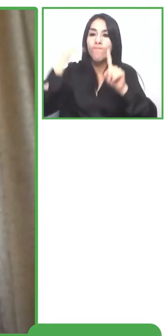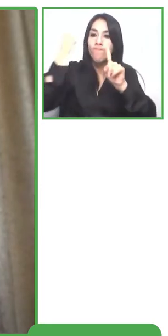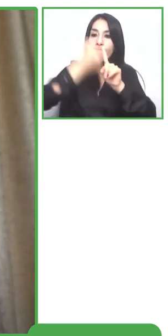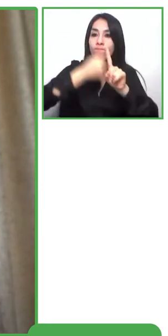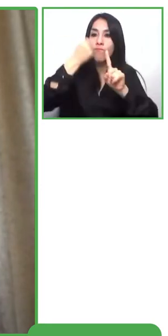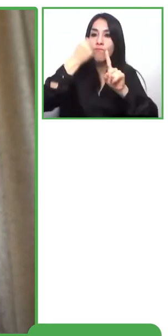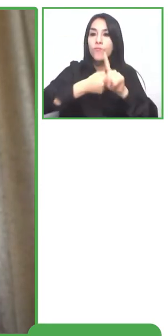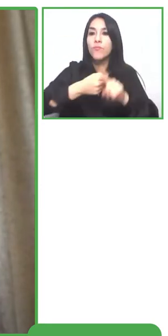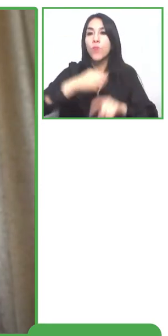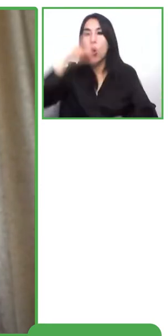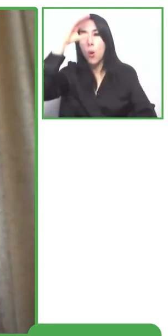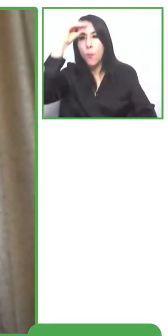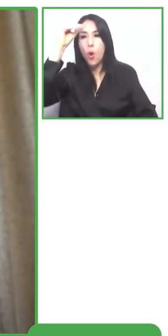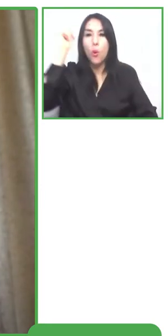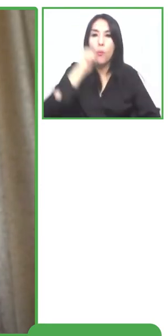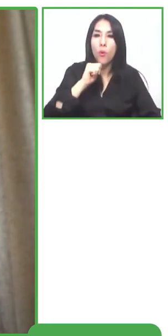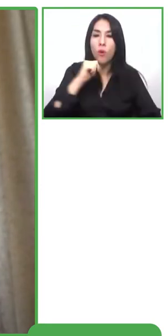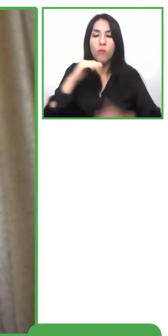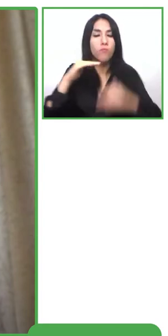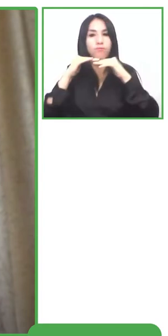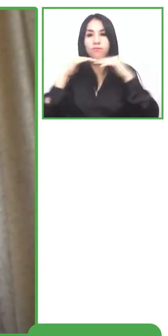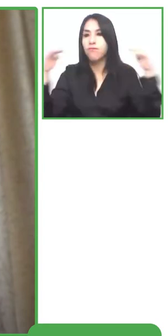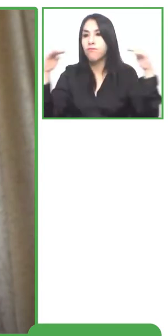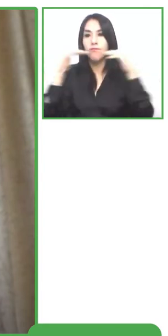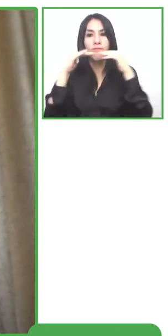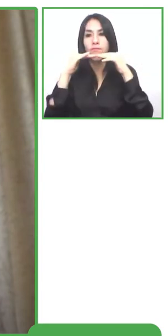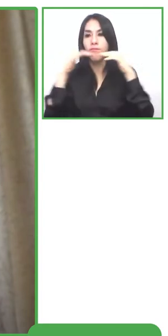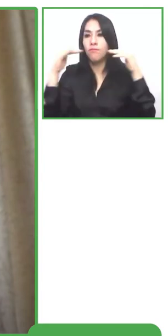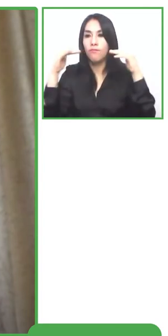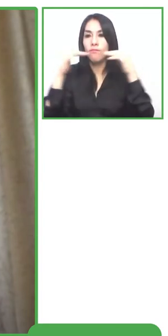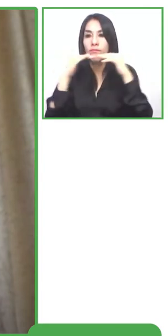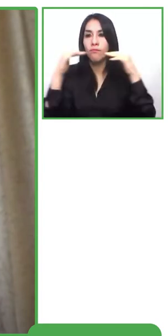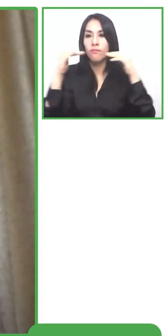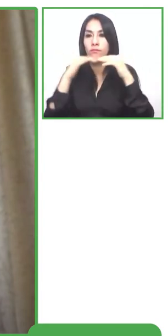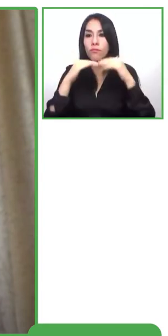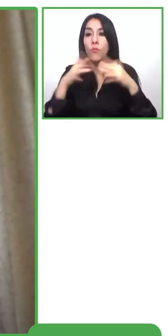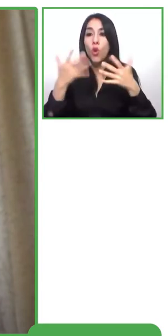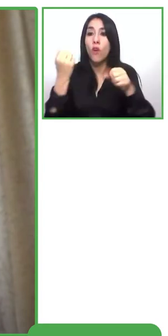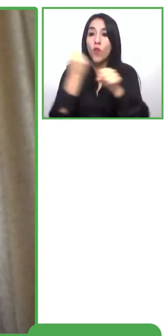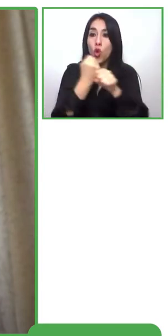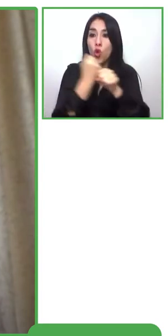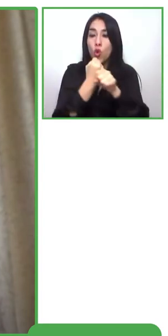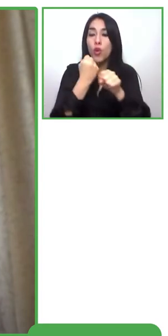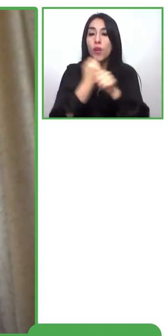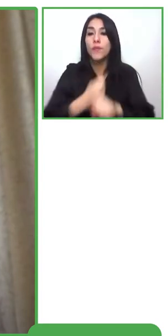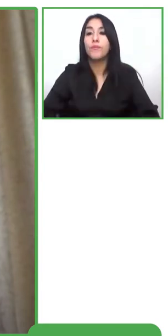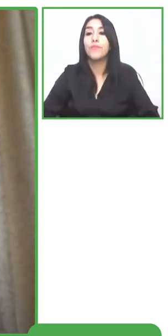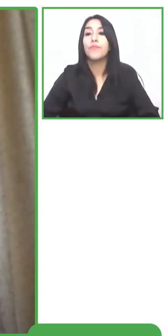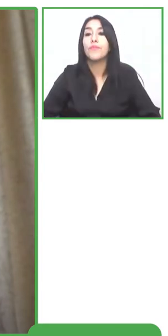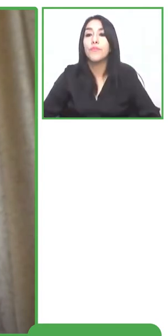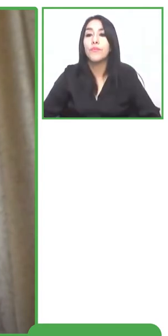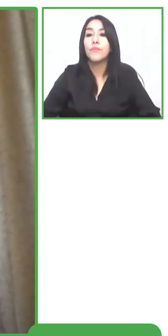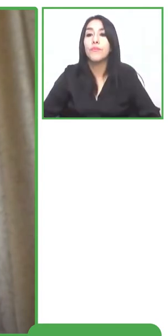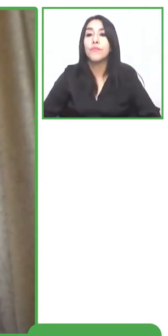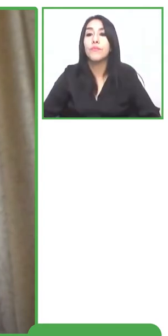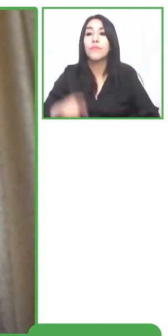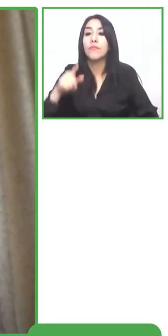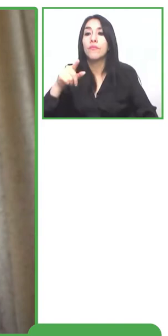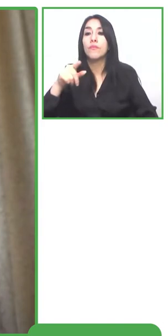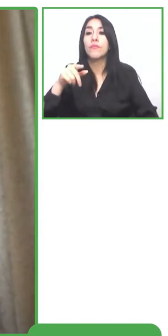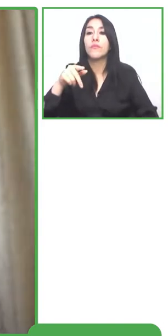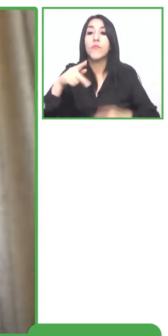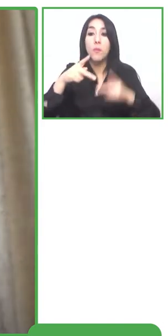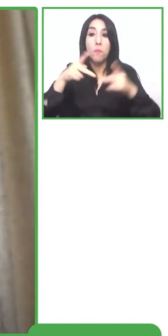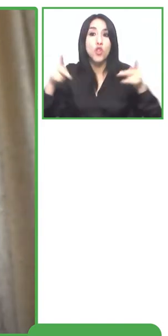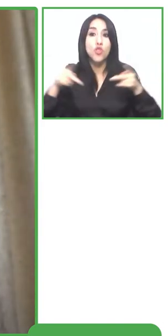have access to the same rights, education and employment. And with the idea